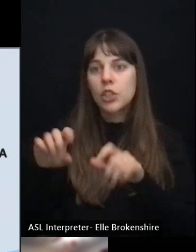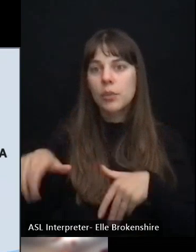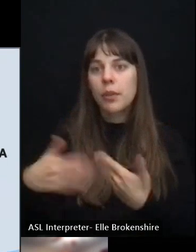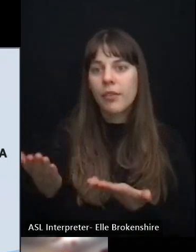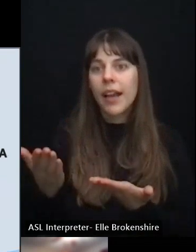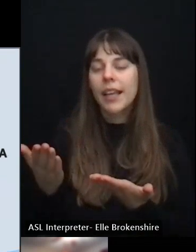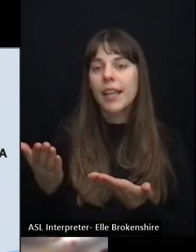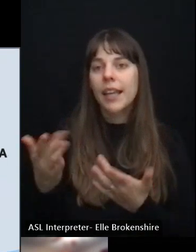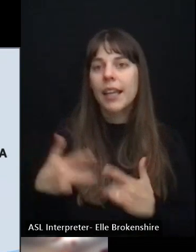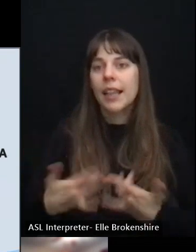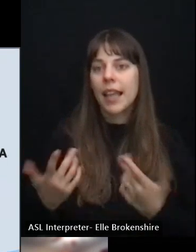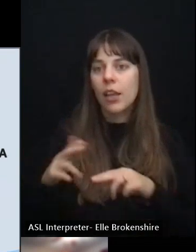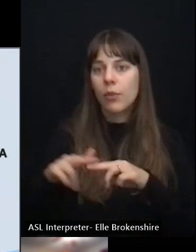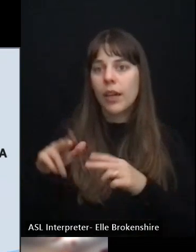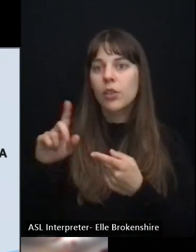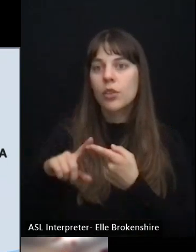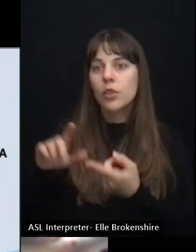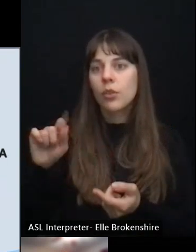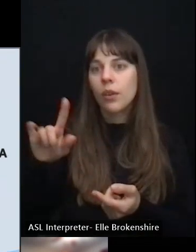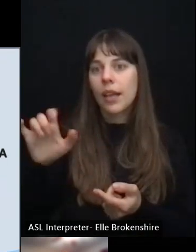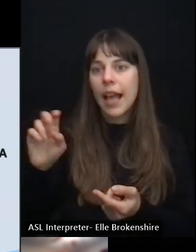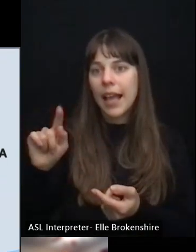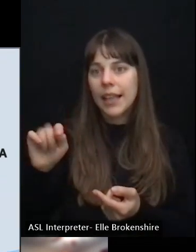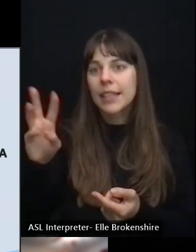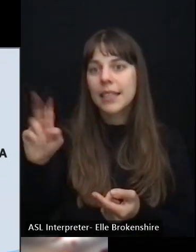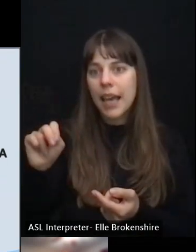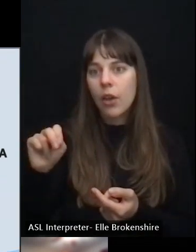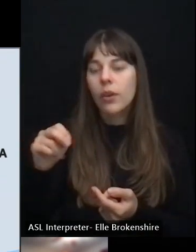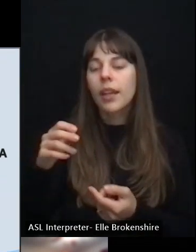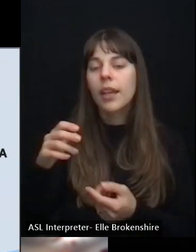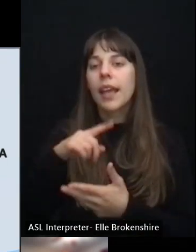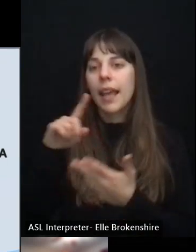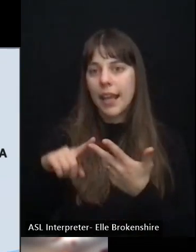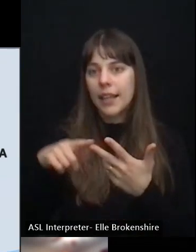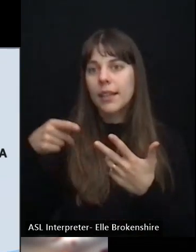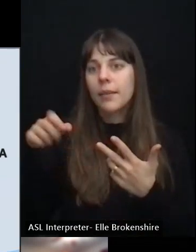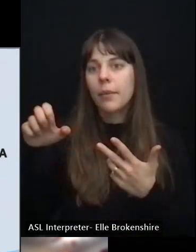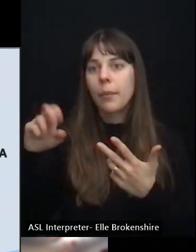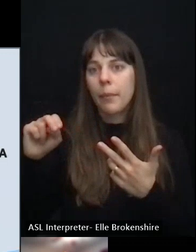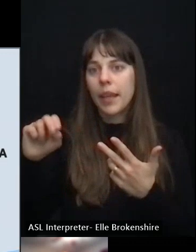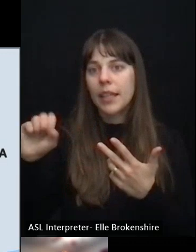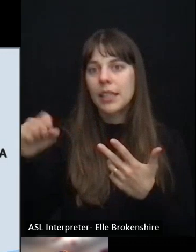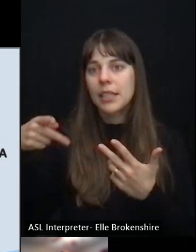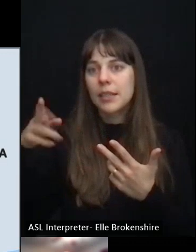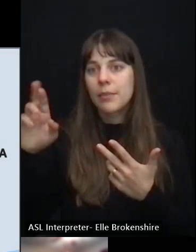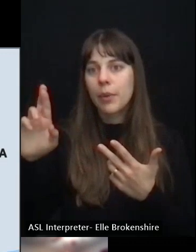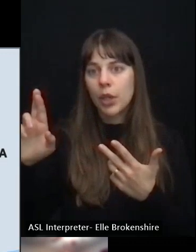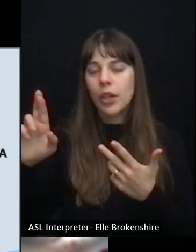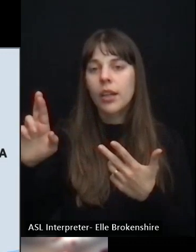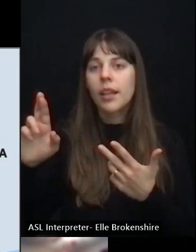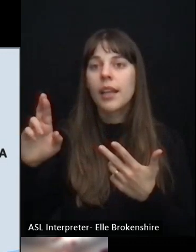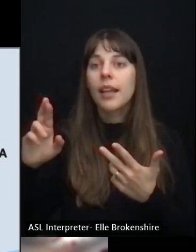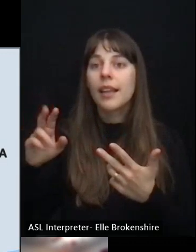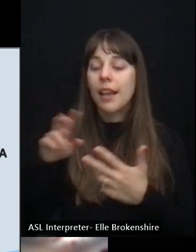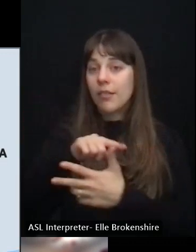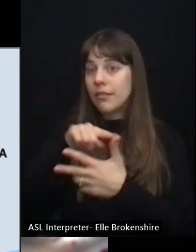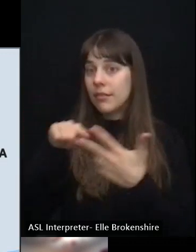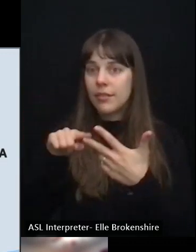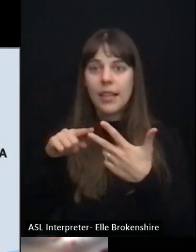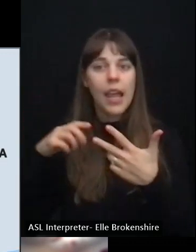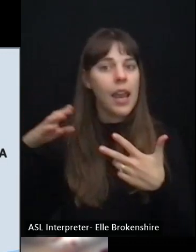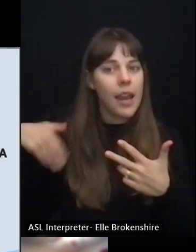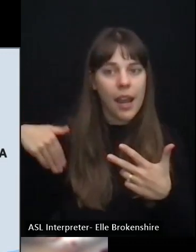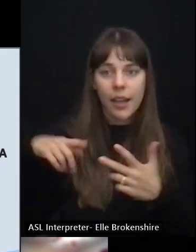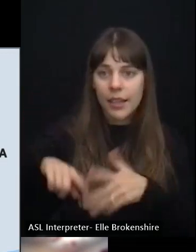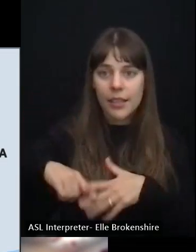the Allentown line and looking at the potential return of service to the Penn spur. So none of those have begun yet in